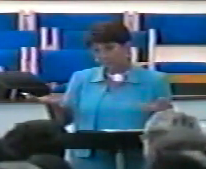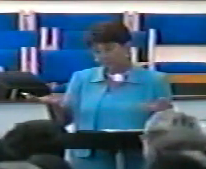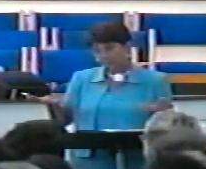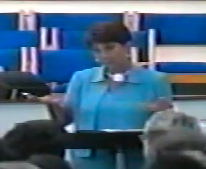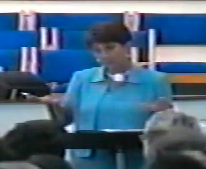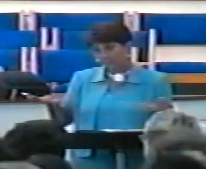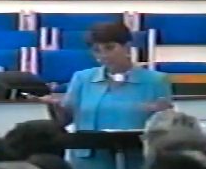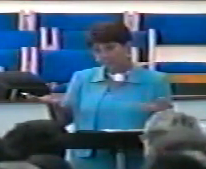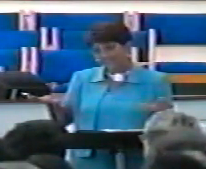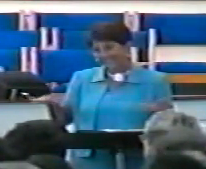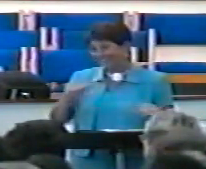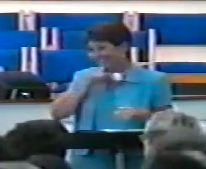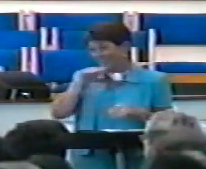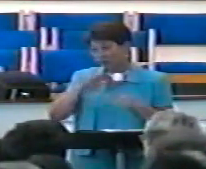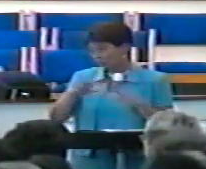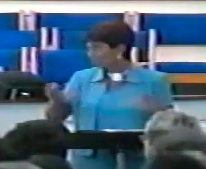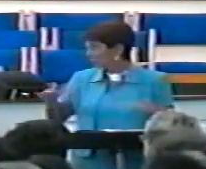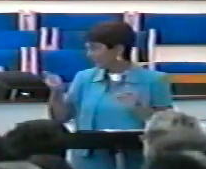not children anymore,